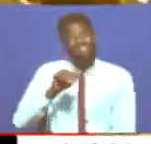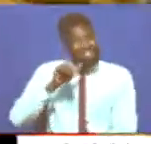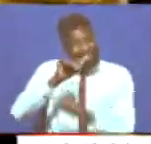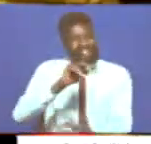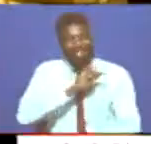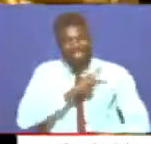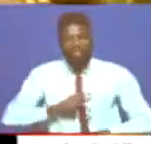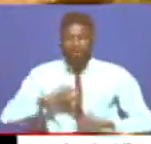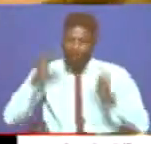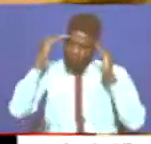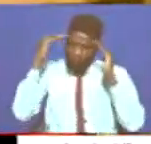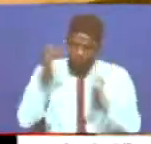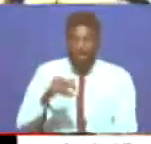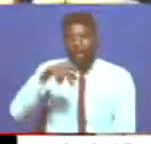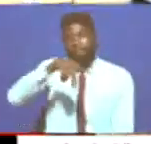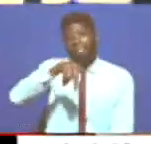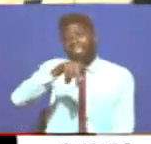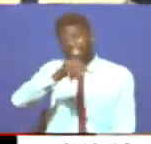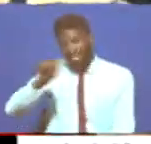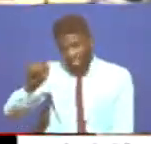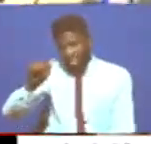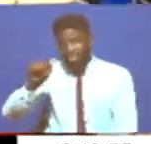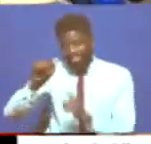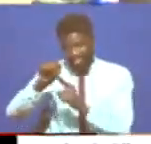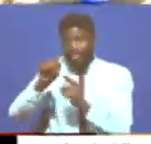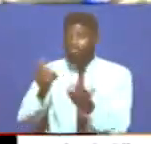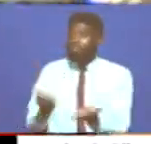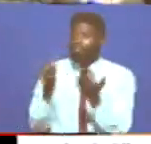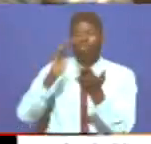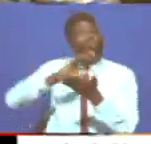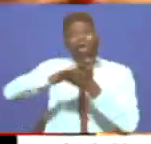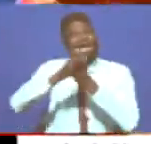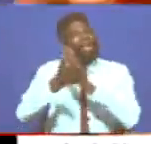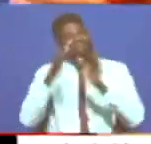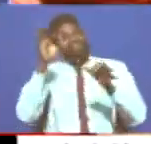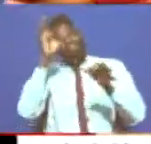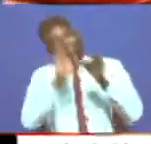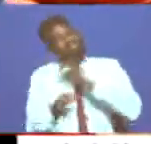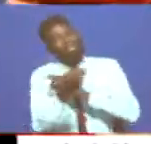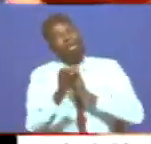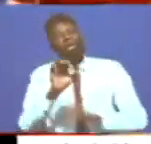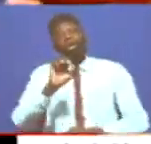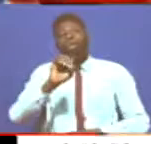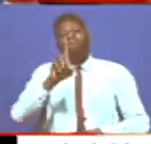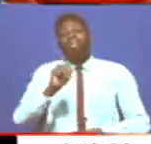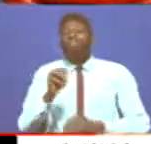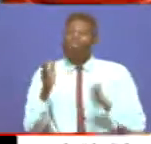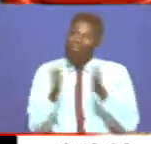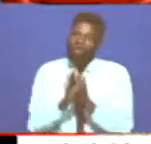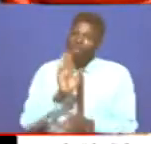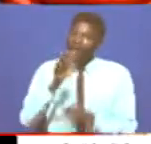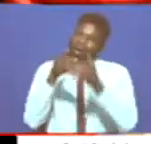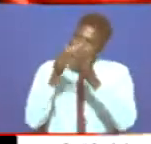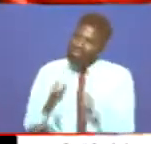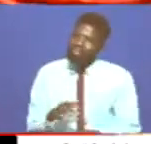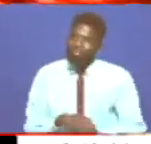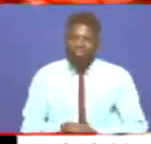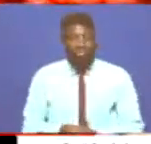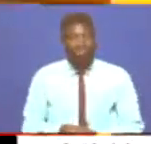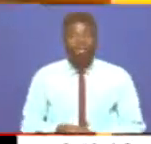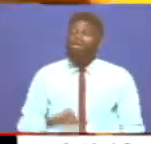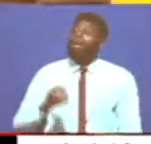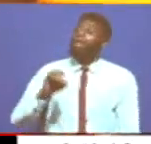African Alliance PAA party without undermining ODM and its leader. Hii Kilifi ni ngome ya